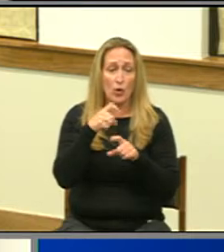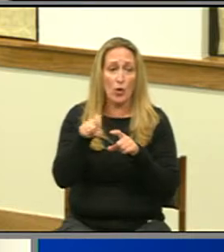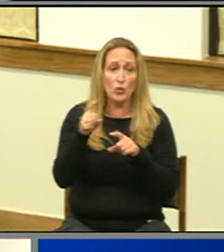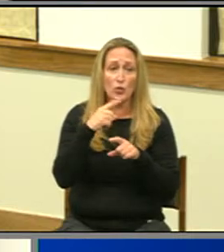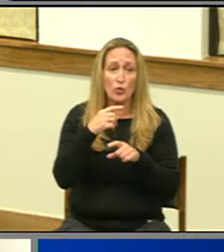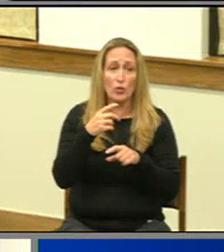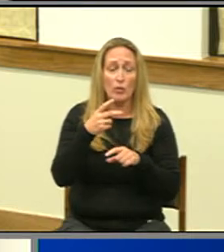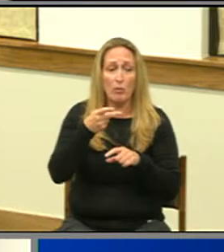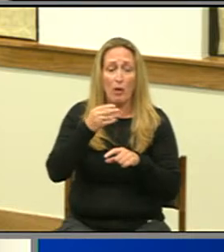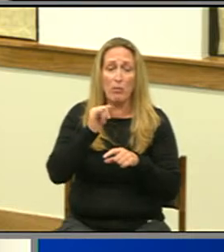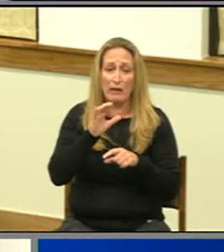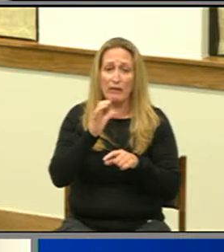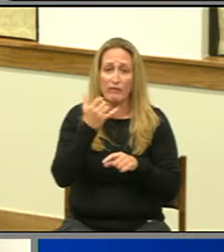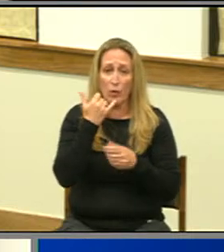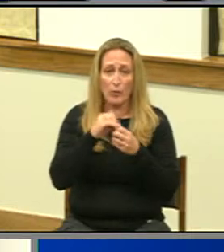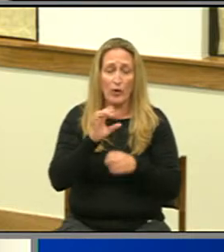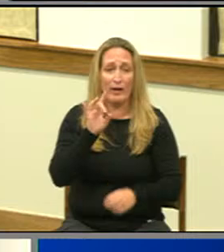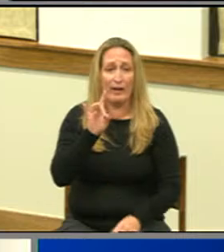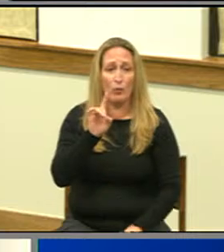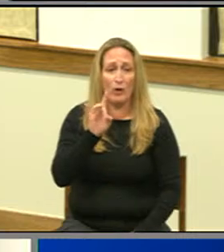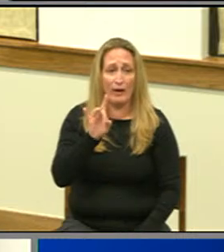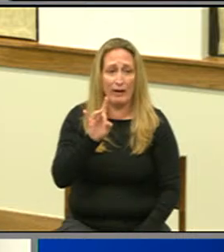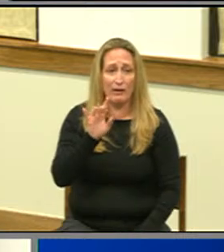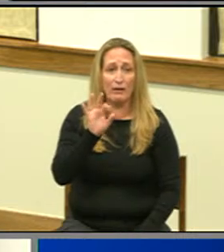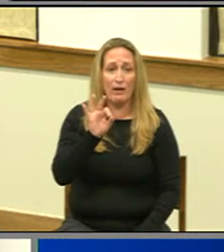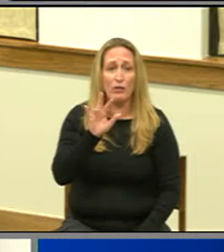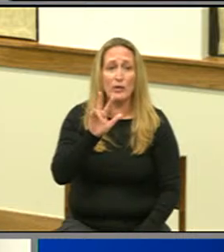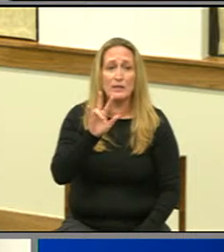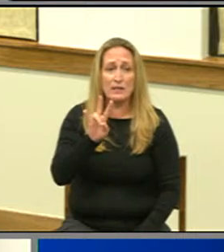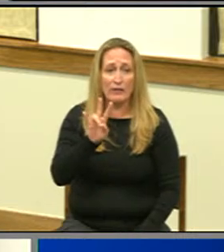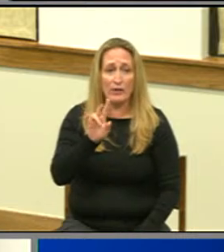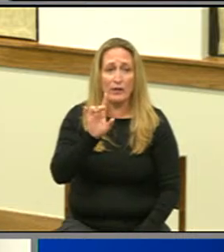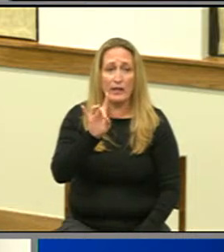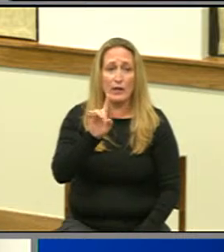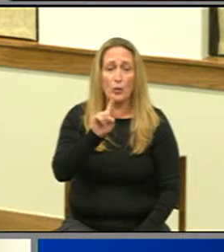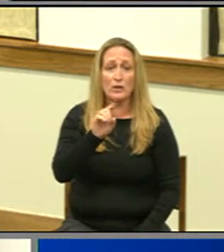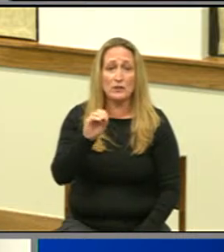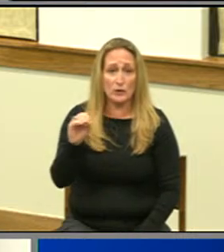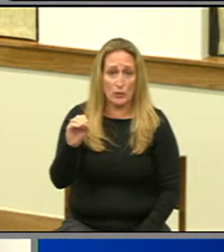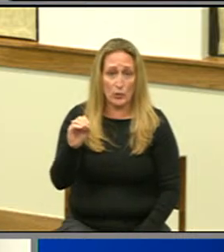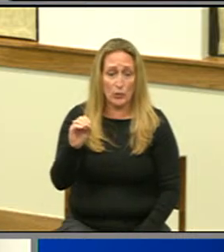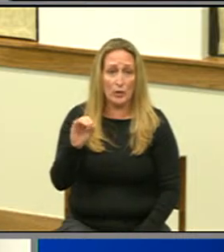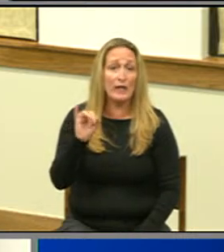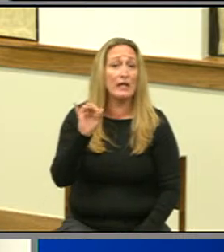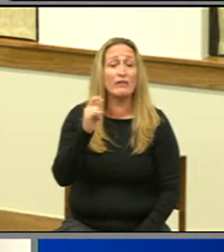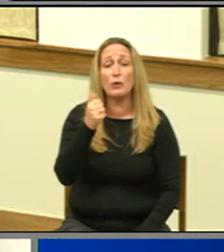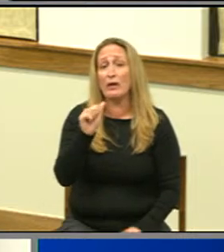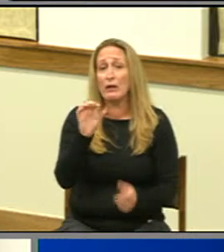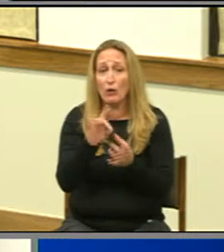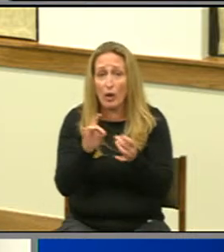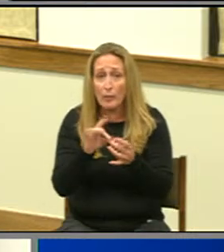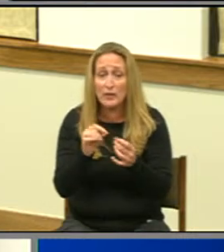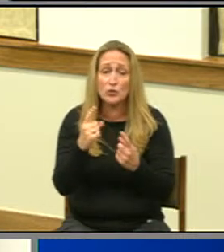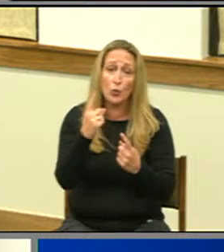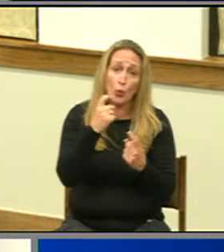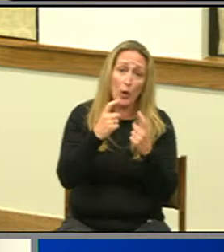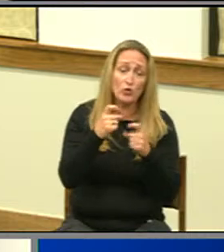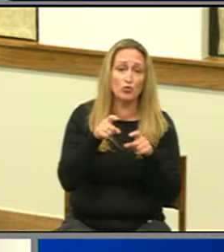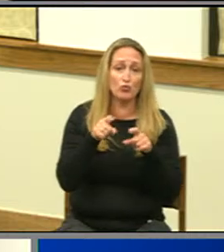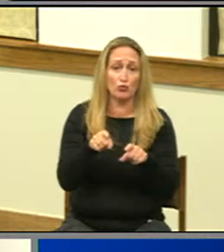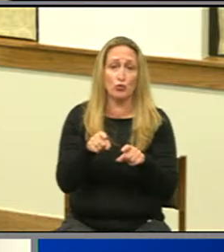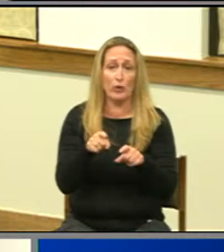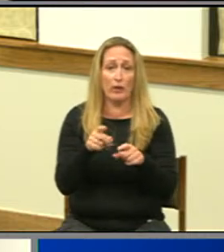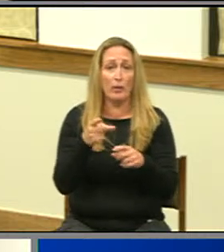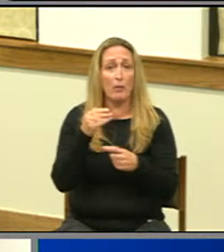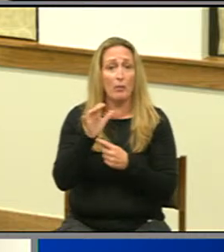at 818-937-8100, should you have comment or questions during our